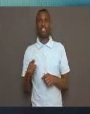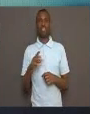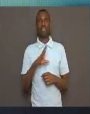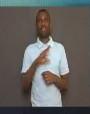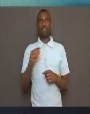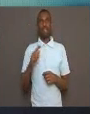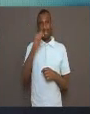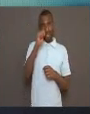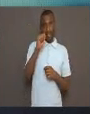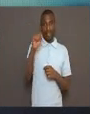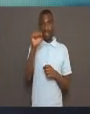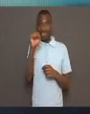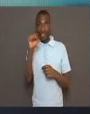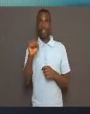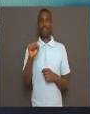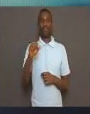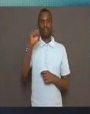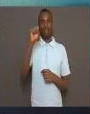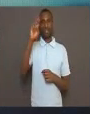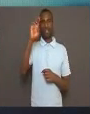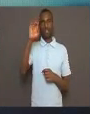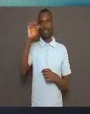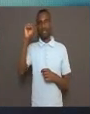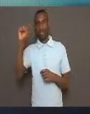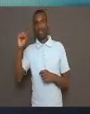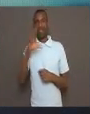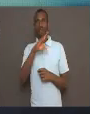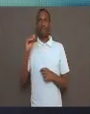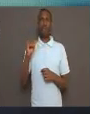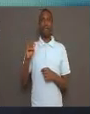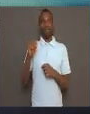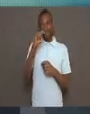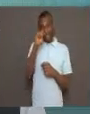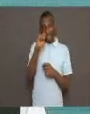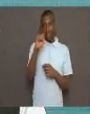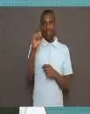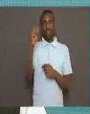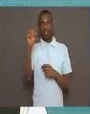tensile stress, and tensile strain.